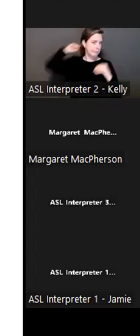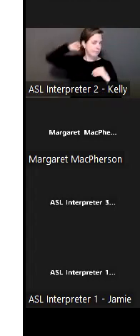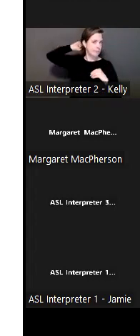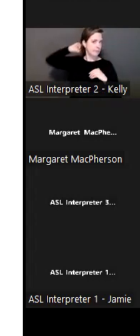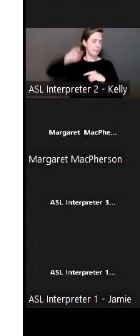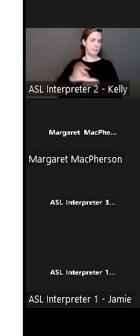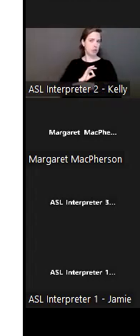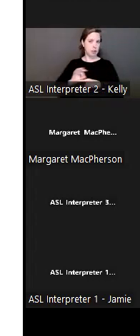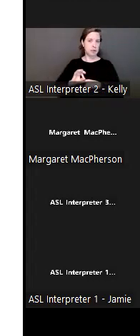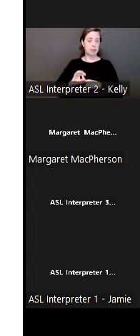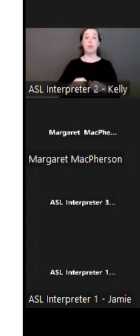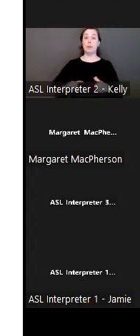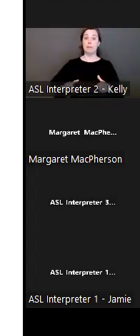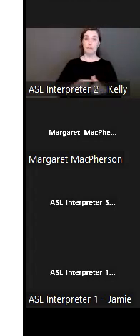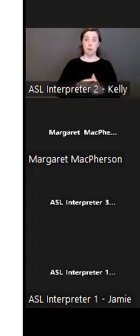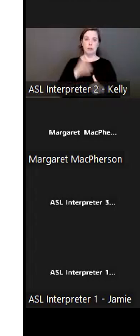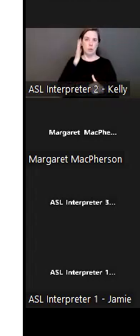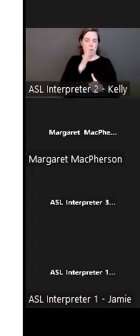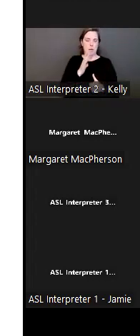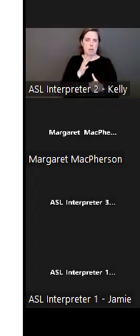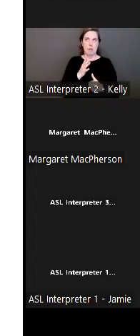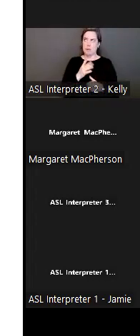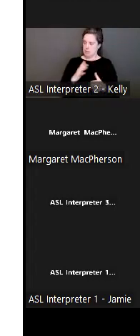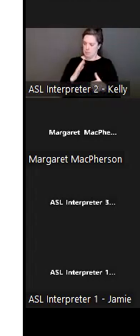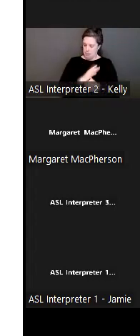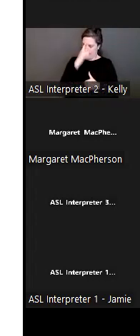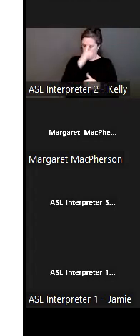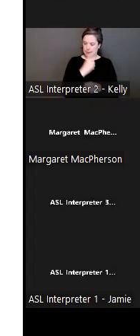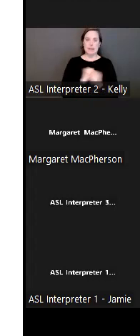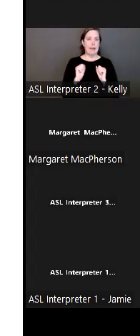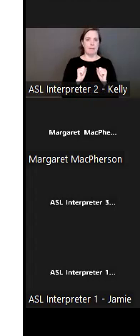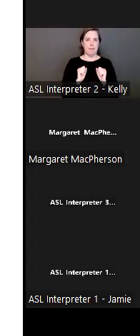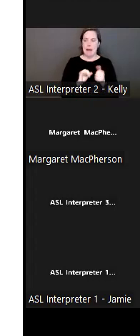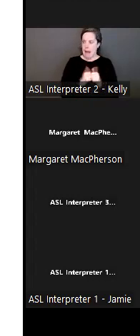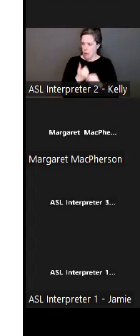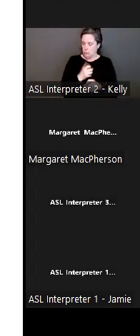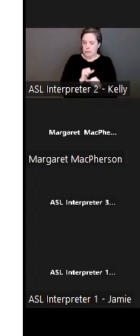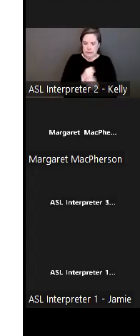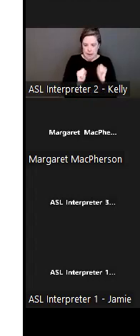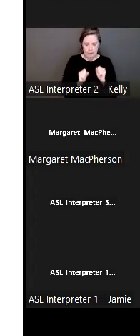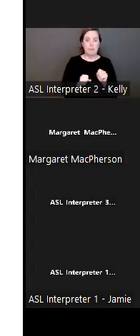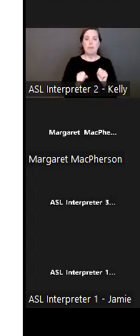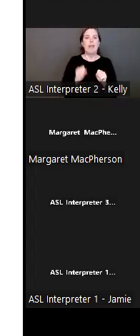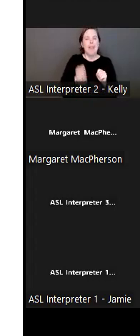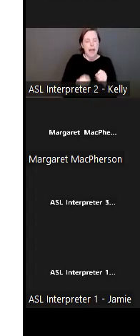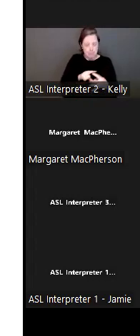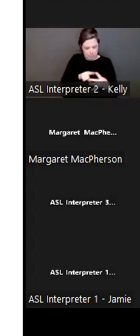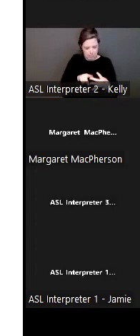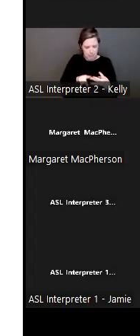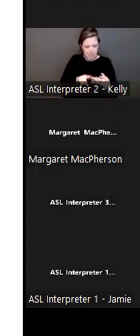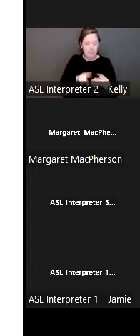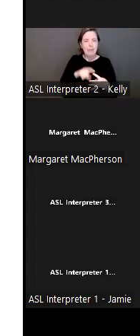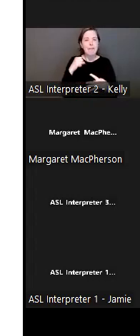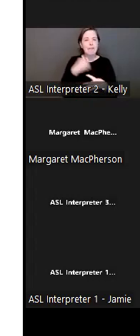safe. And that's where you can get into the, fight, flight, freeze, fawn response, something that is going to